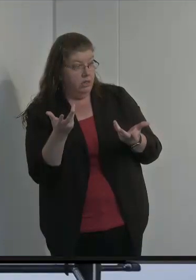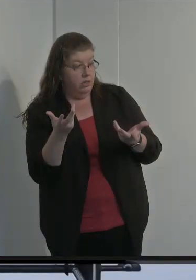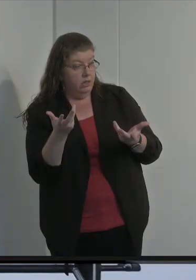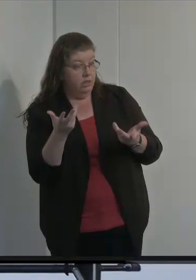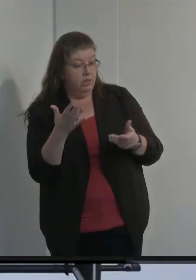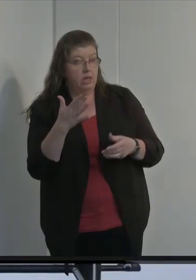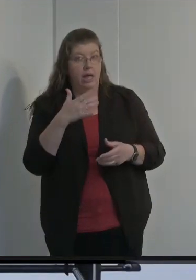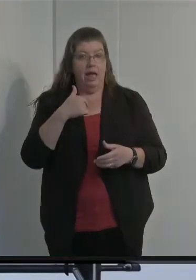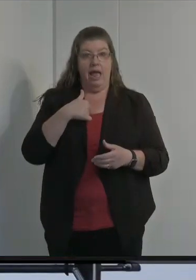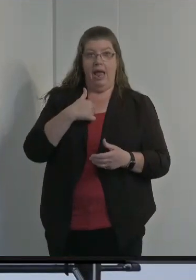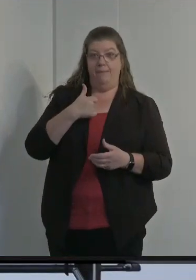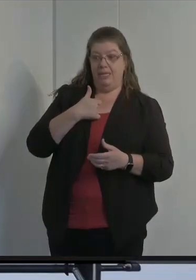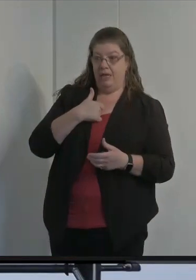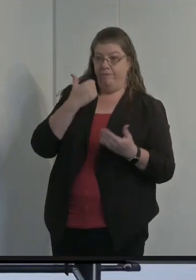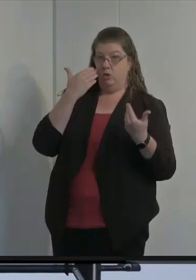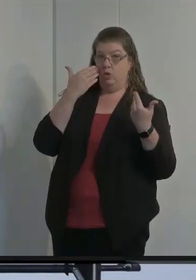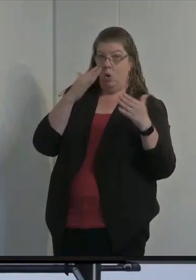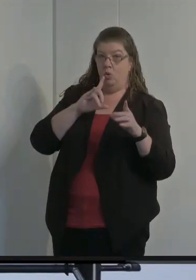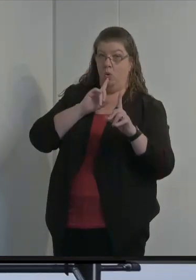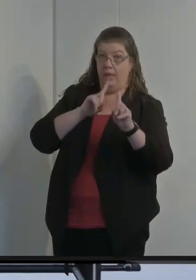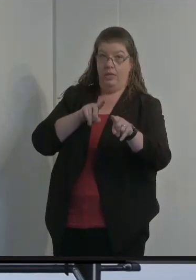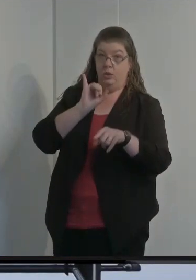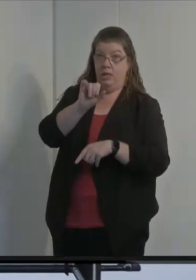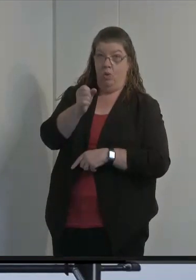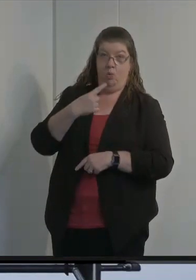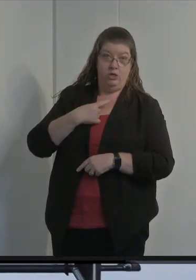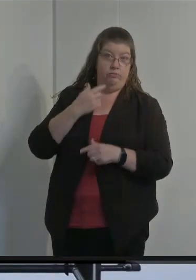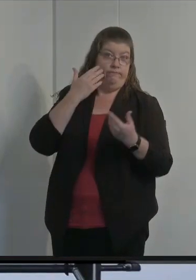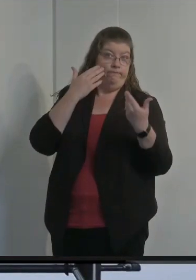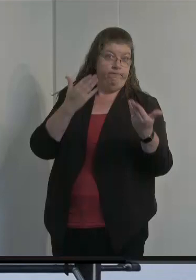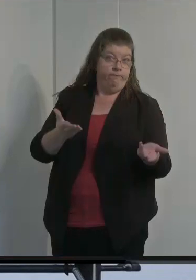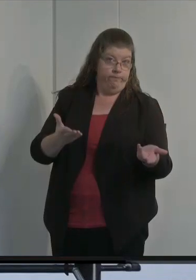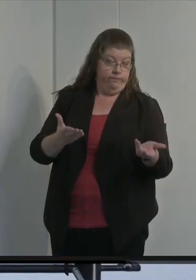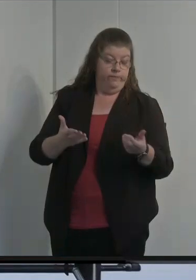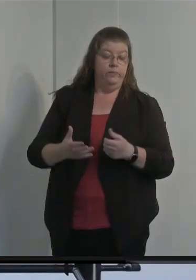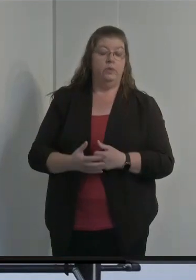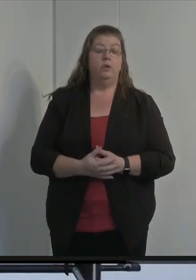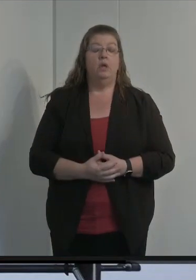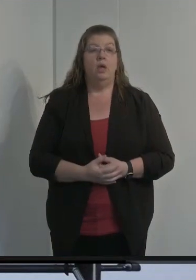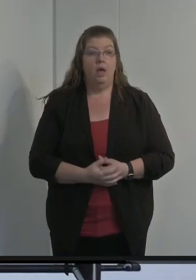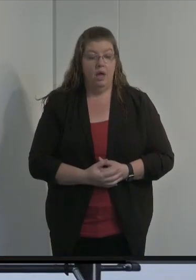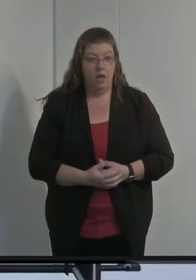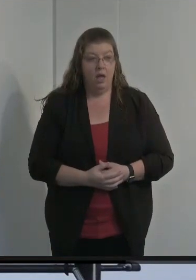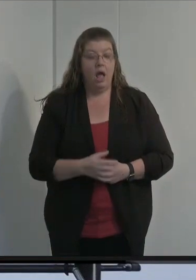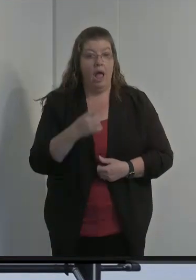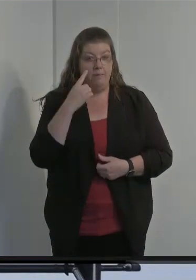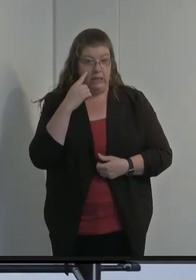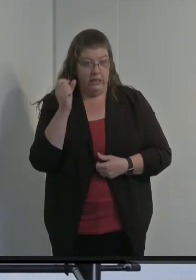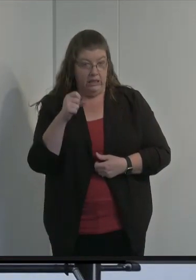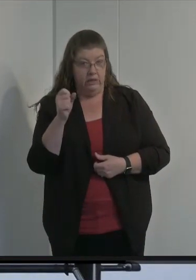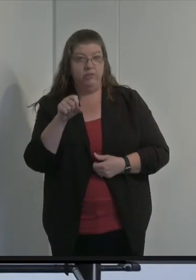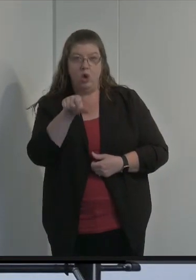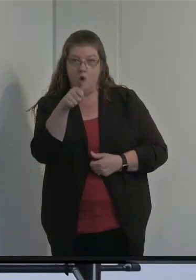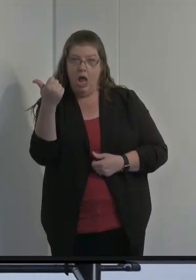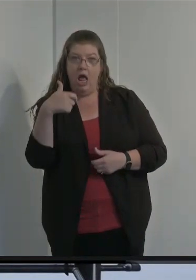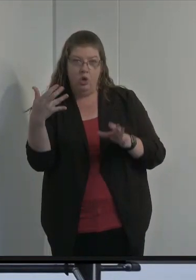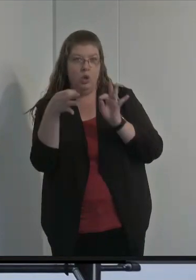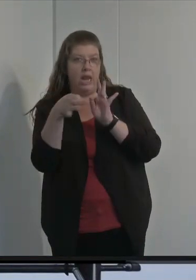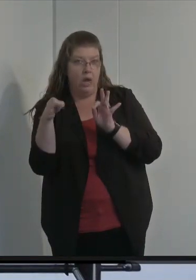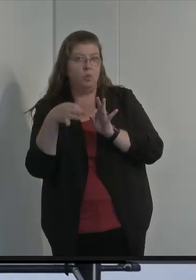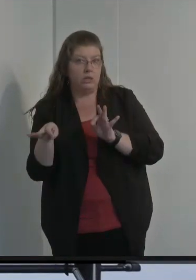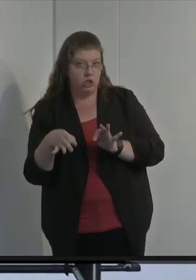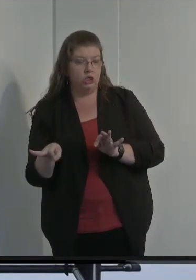I do not personally know the answer to that question. I believe that there are other